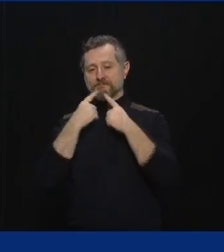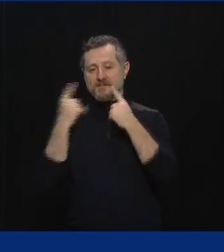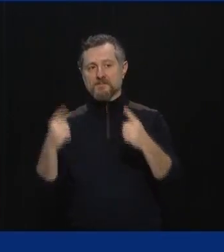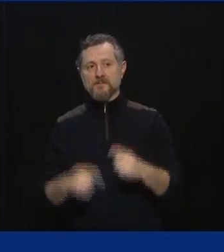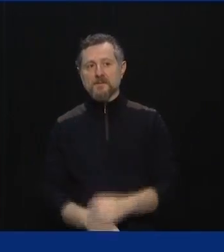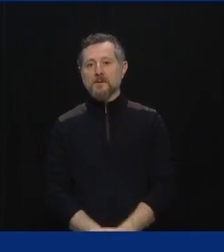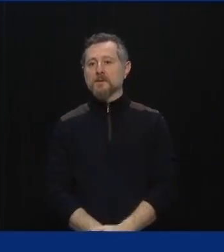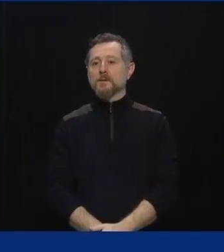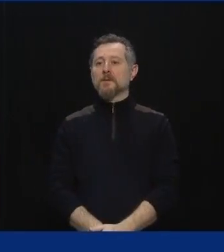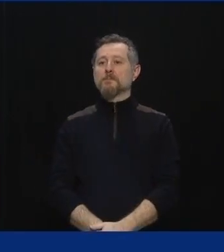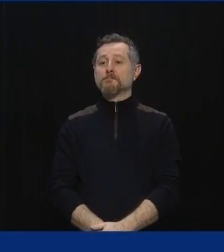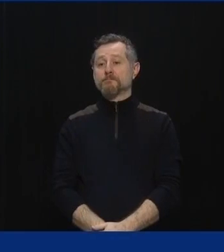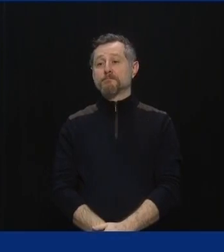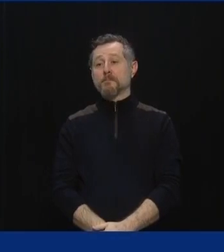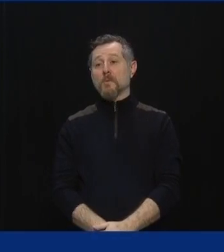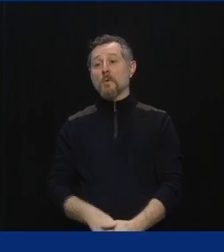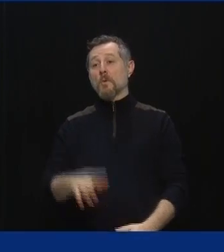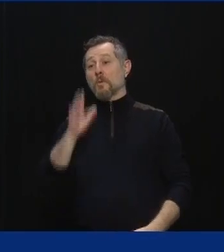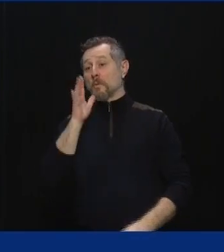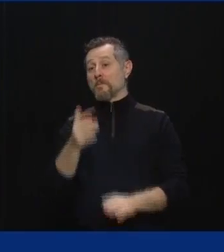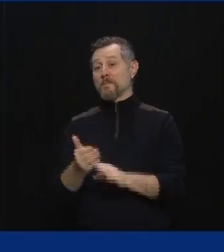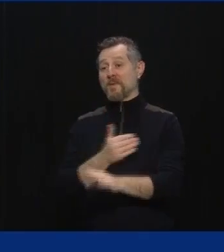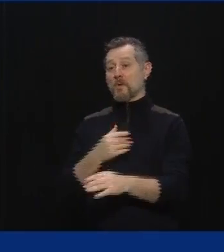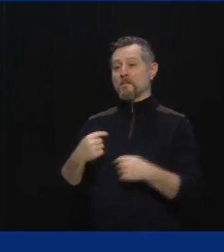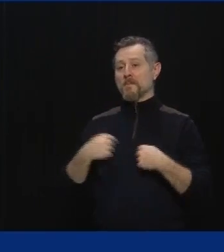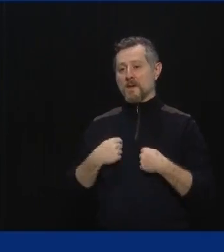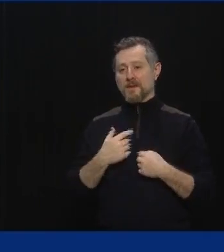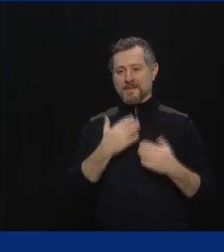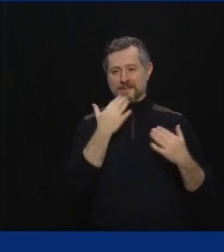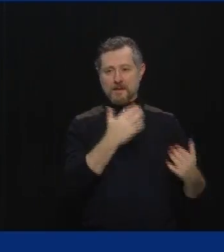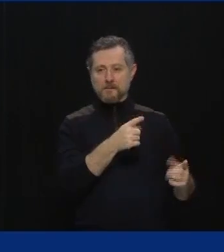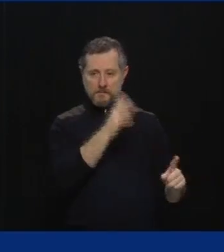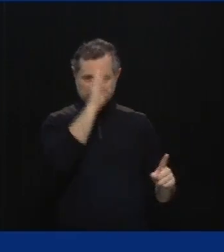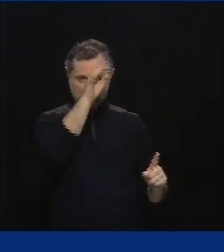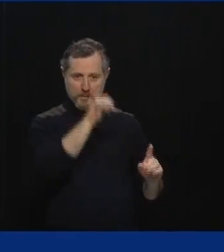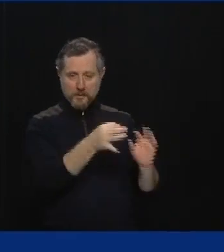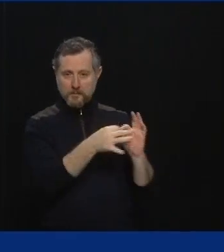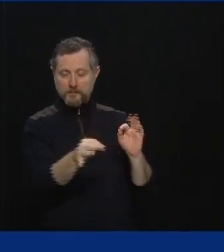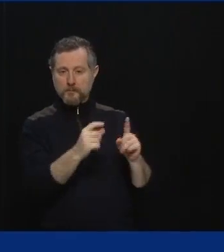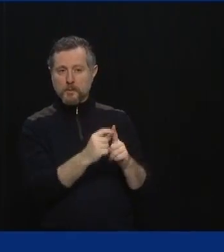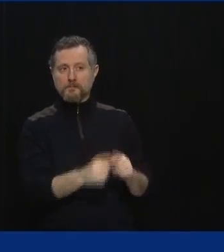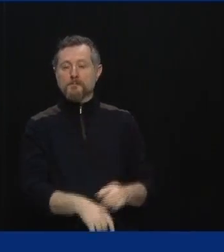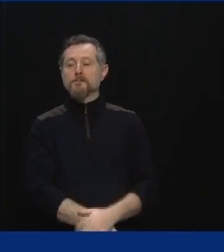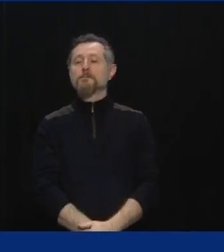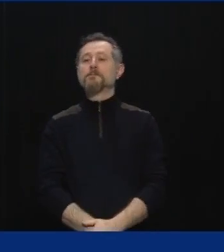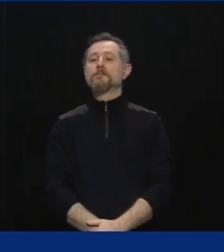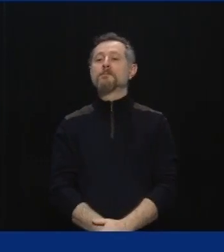say, led by my predecessor, quite frankly, I'm going to give him the credit for it this time, and then I'll keep it for myself next time.